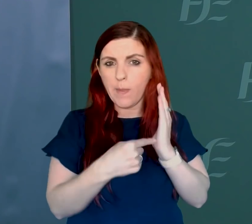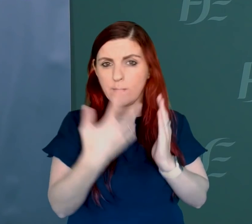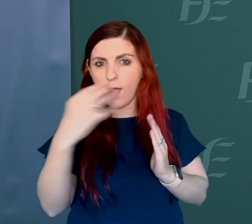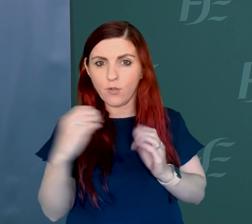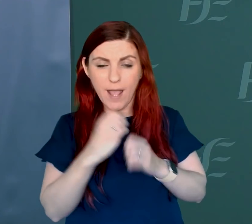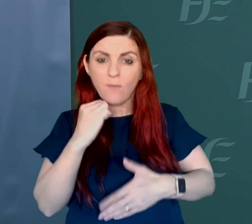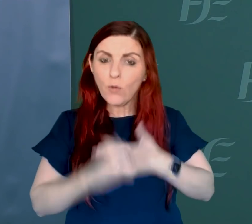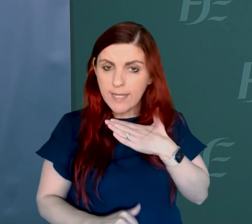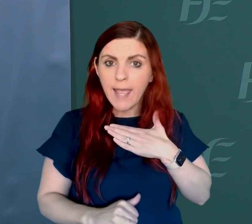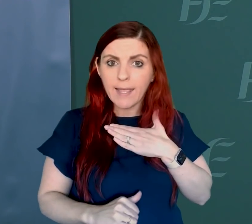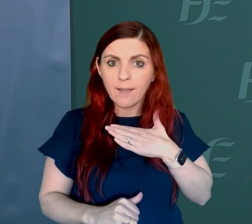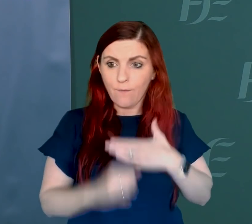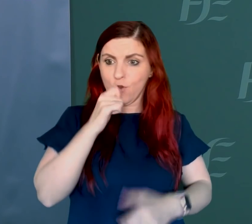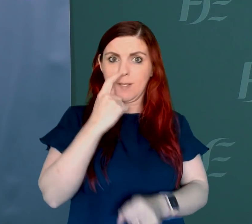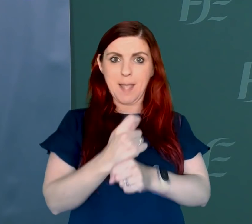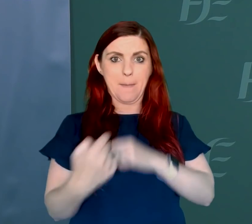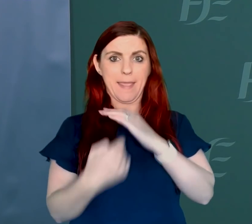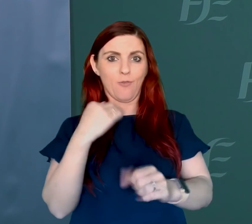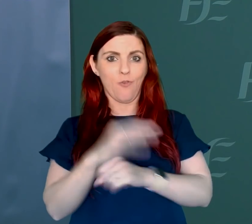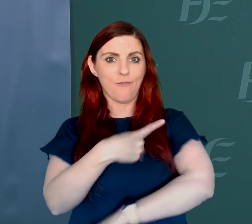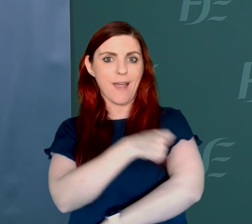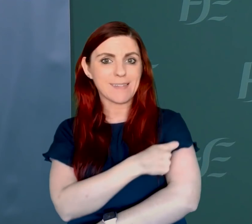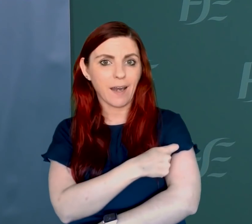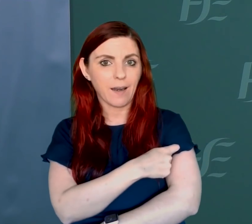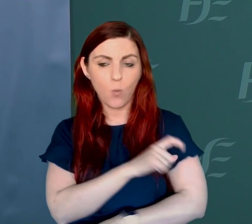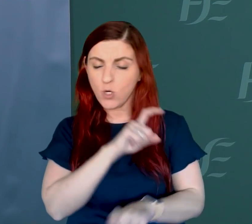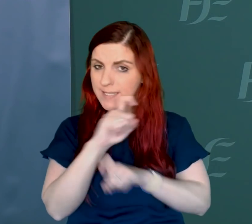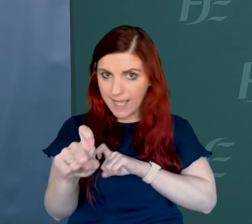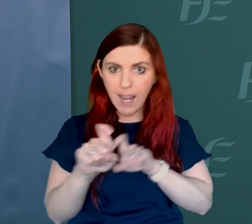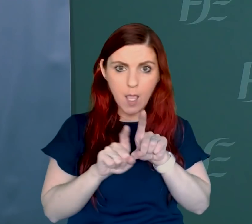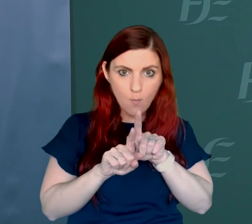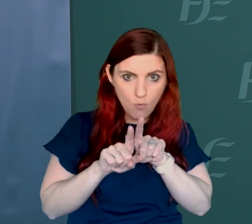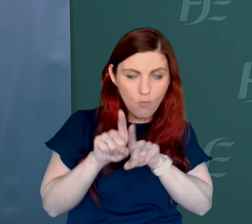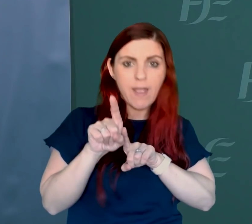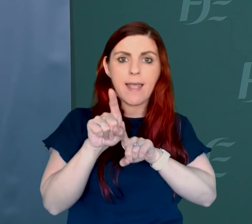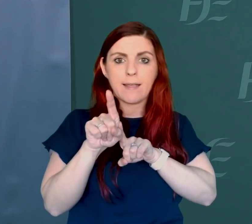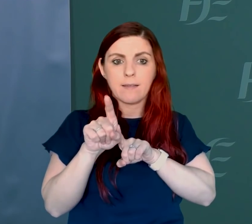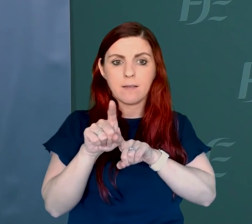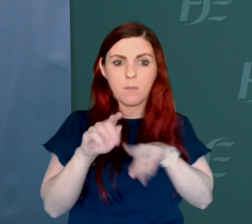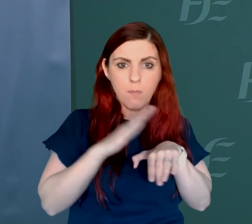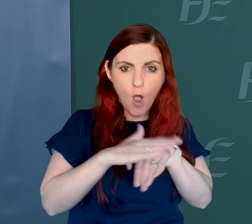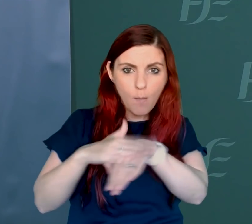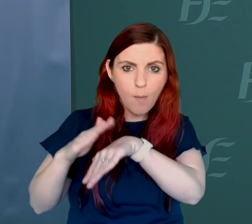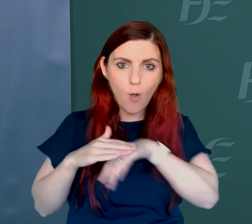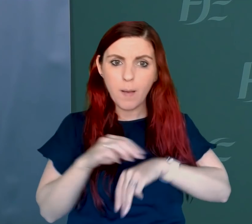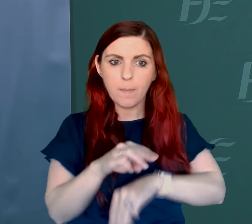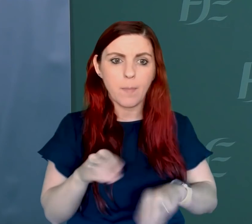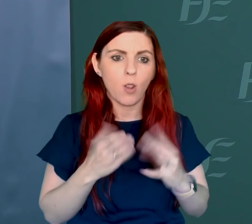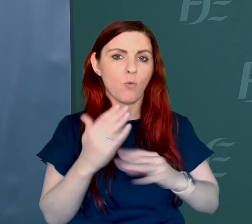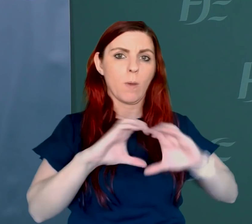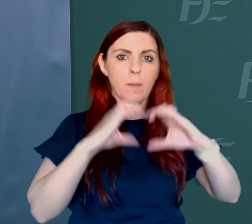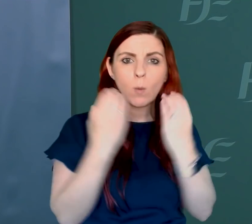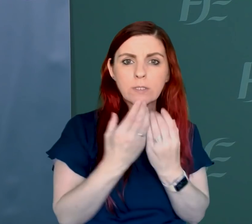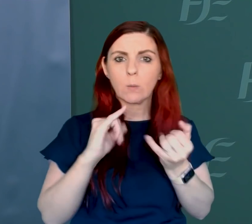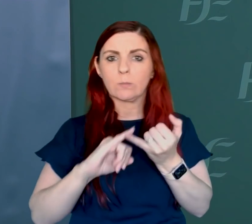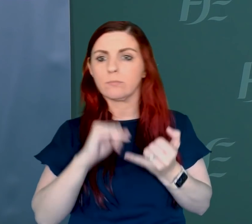per day coming forward for vaccination. We are still making progress across all various elements of the community who are not being